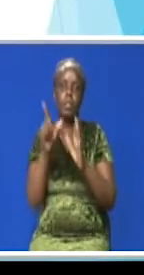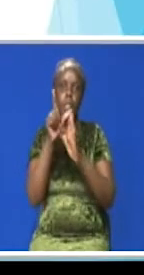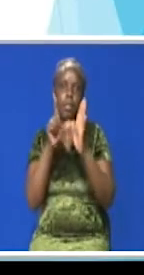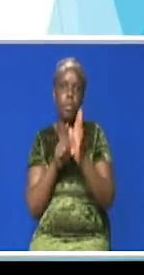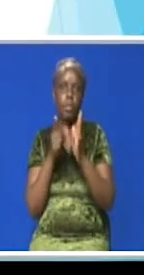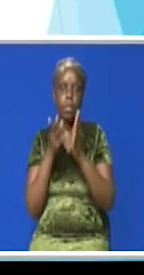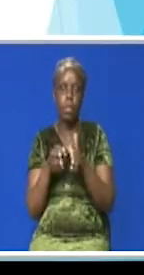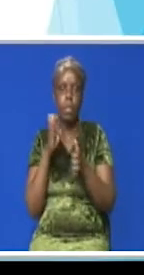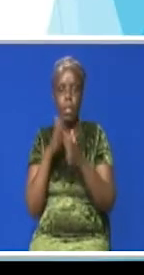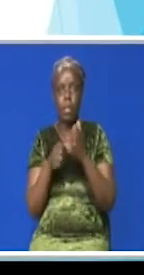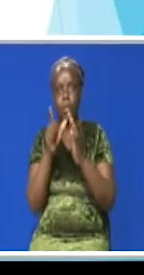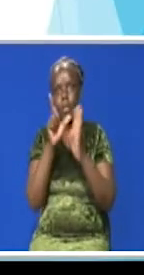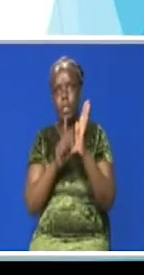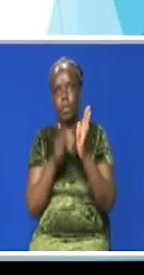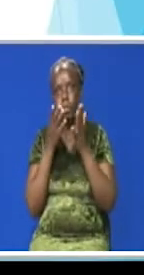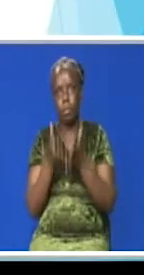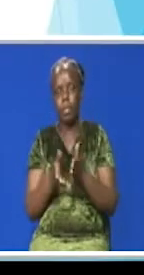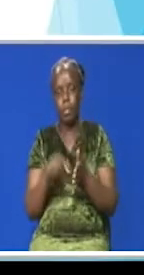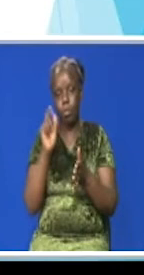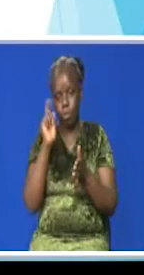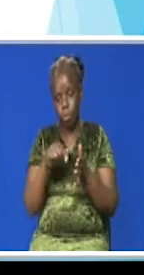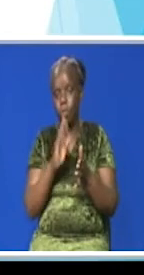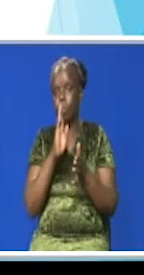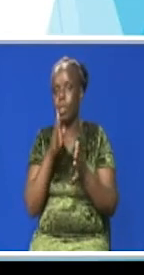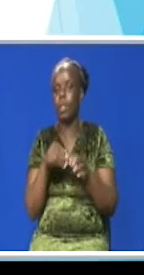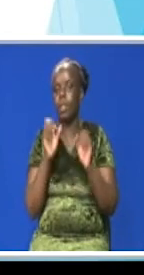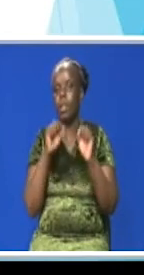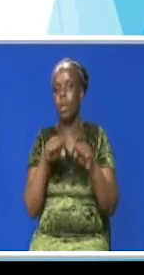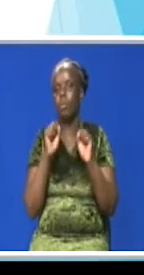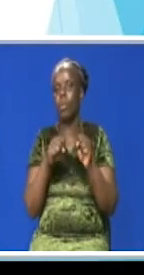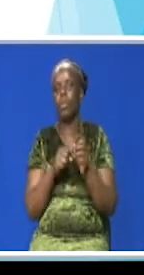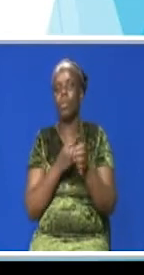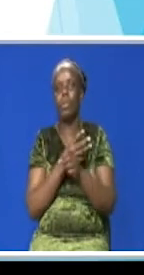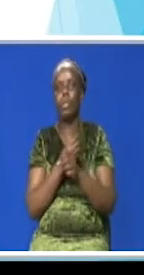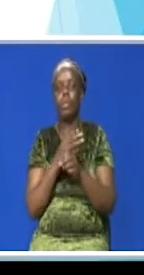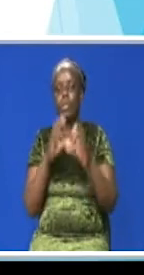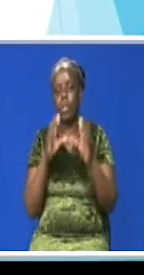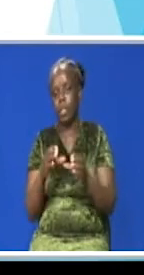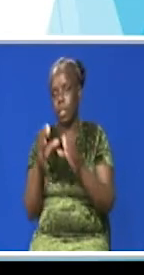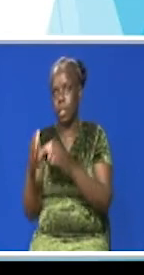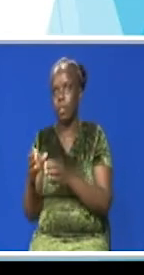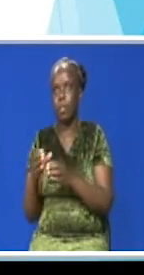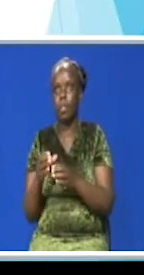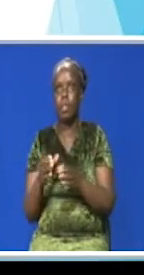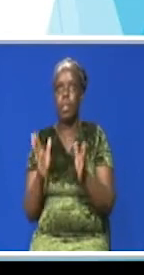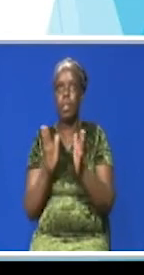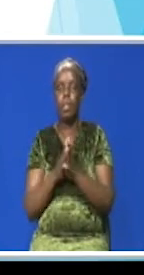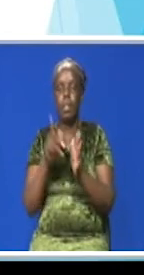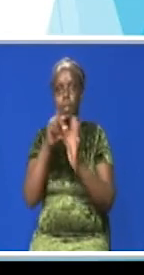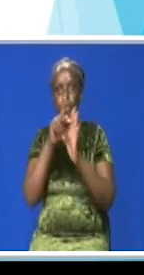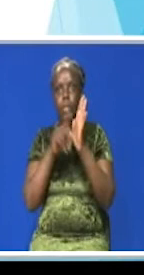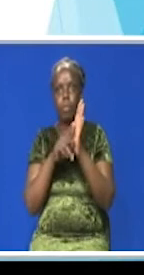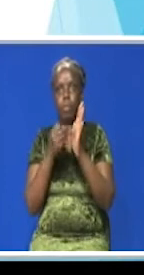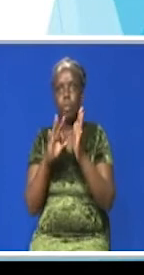end of the lesson, you should be able to explain the categories and